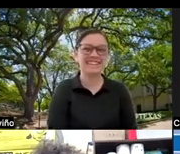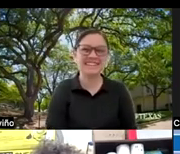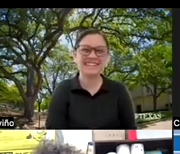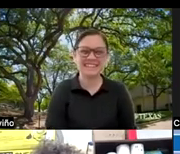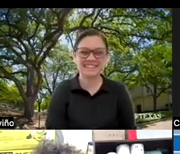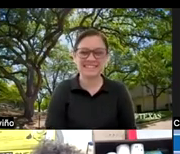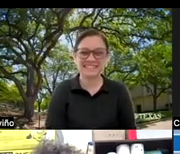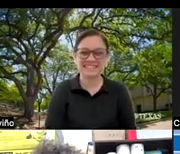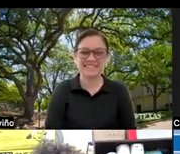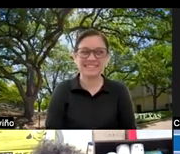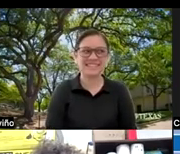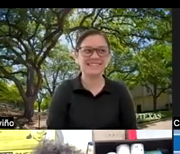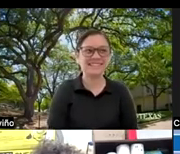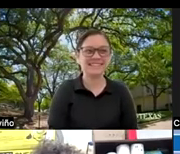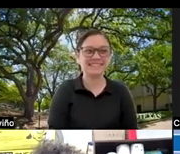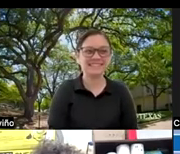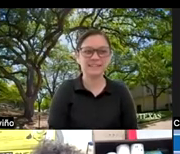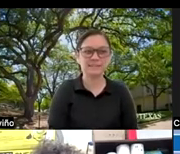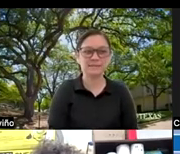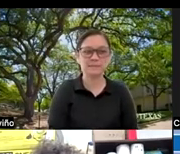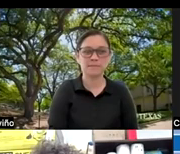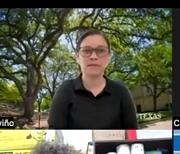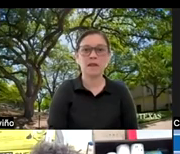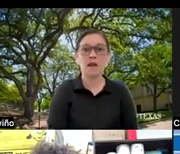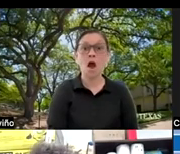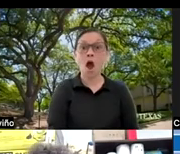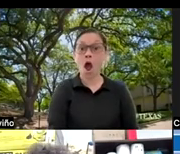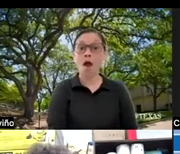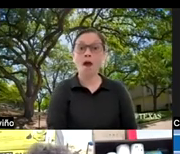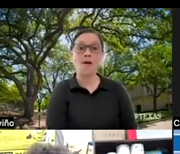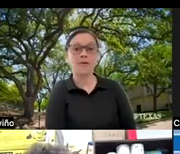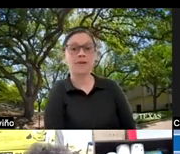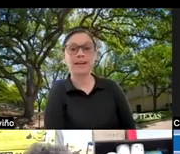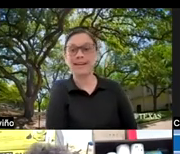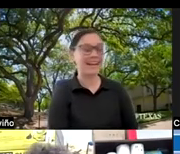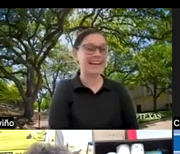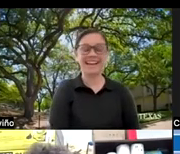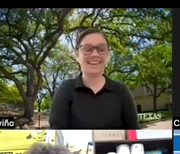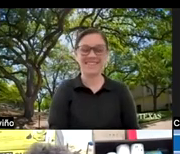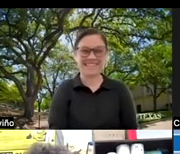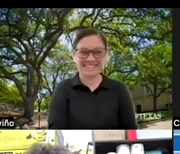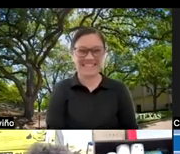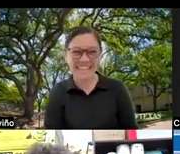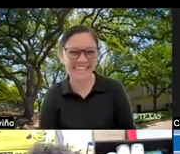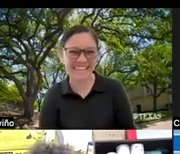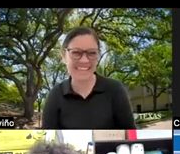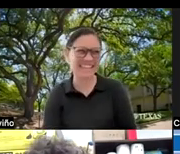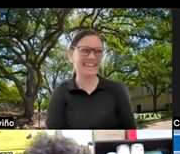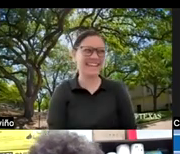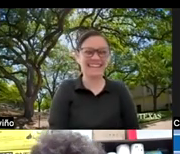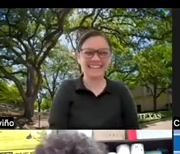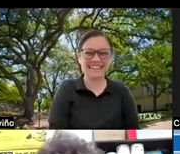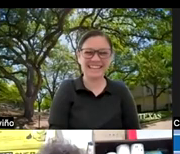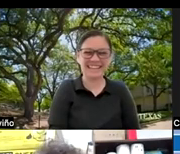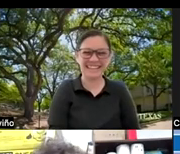All right. My item is an octopus hat. And this